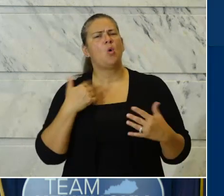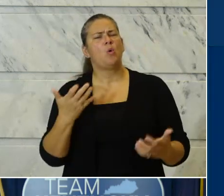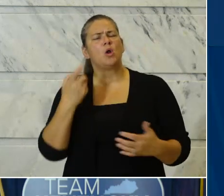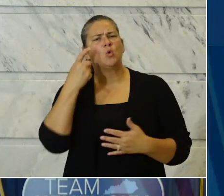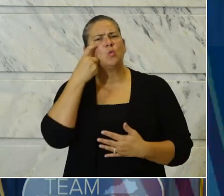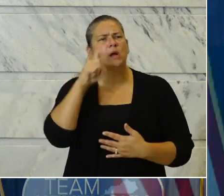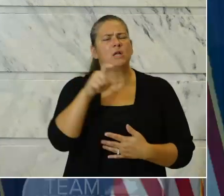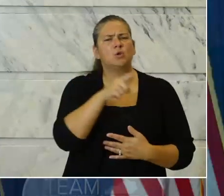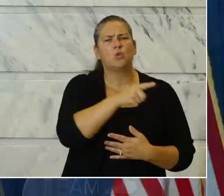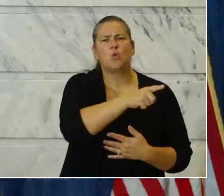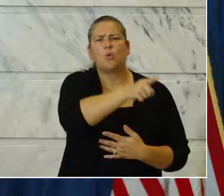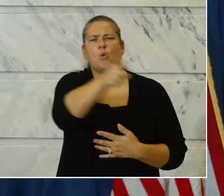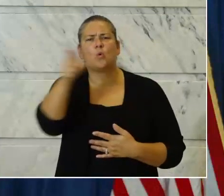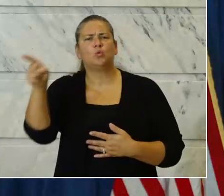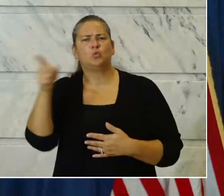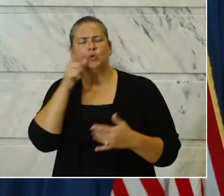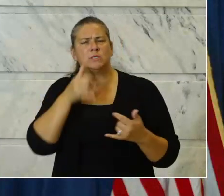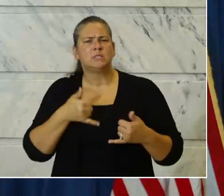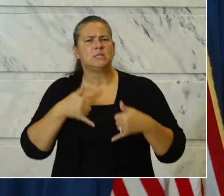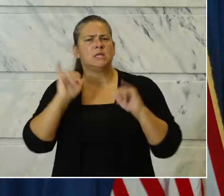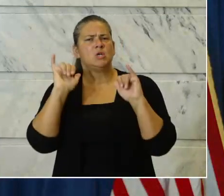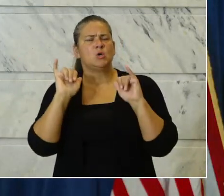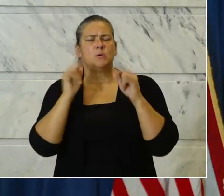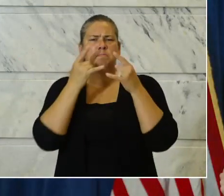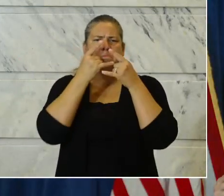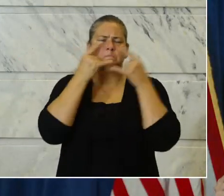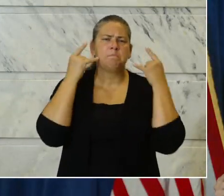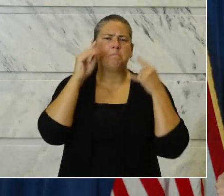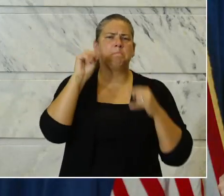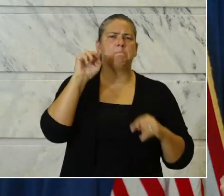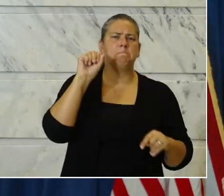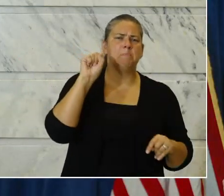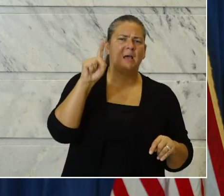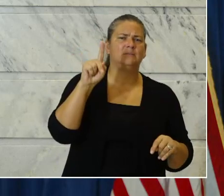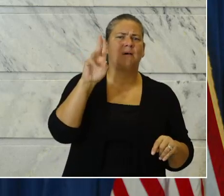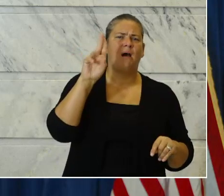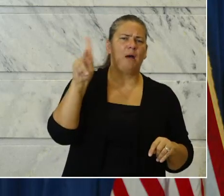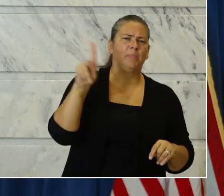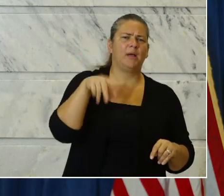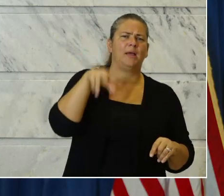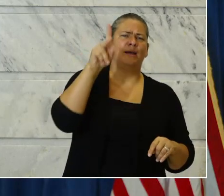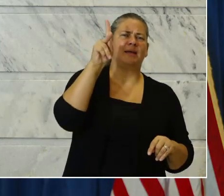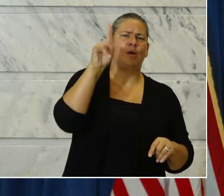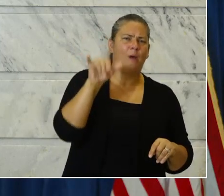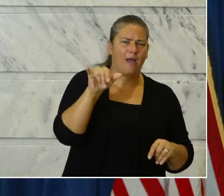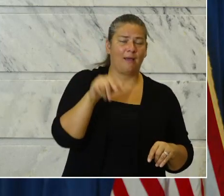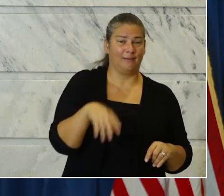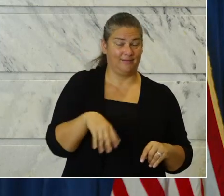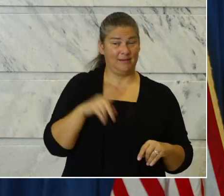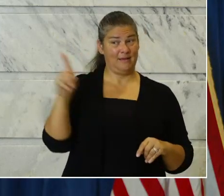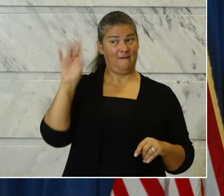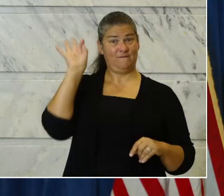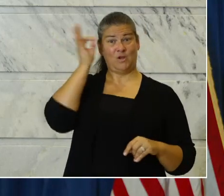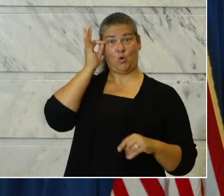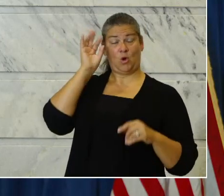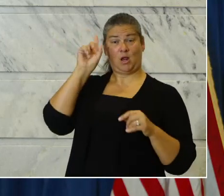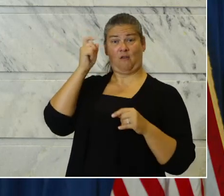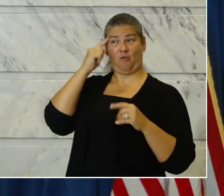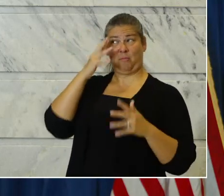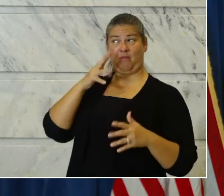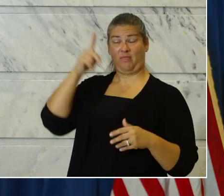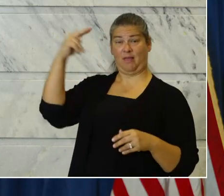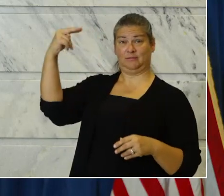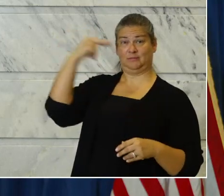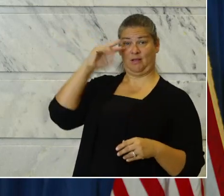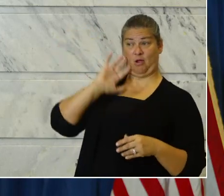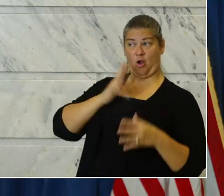out there that continue to talk about Mask Up KY. The federal government sees in our numbers that this is working. We